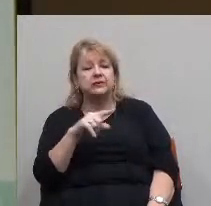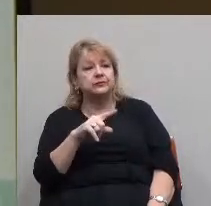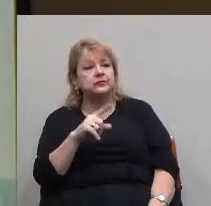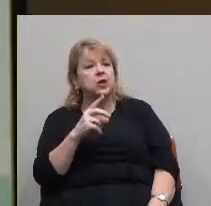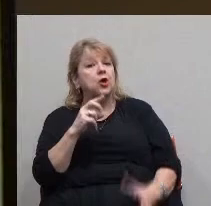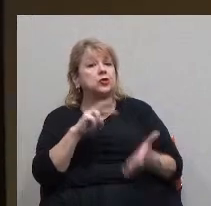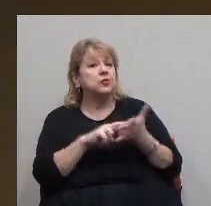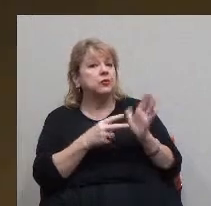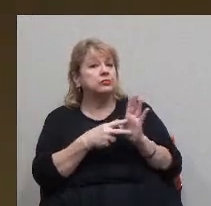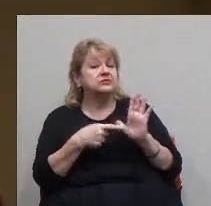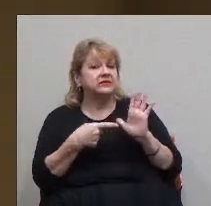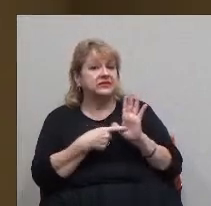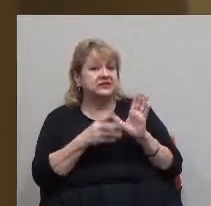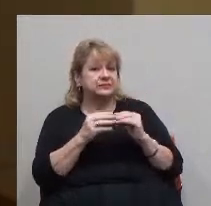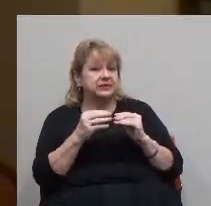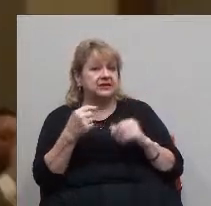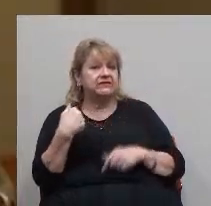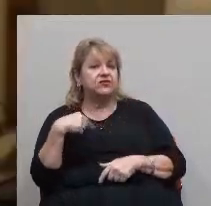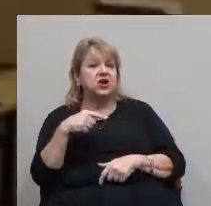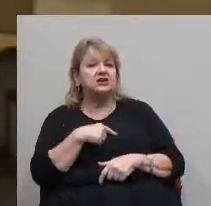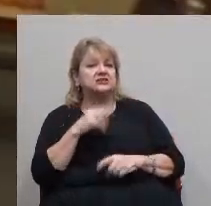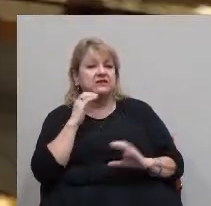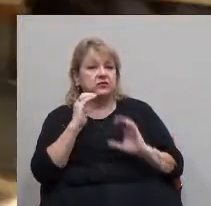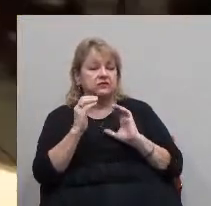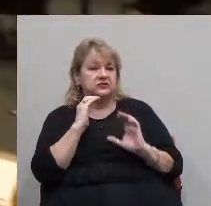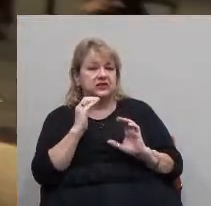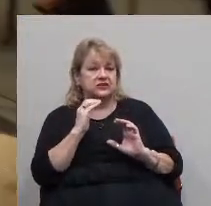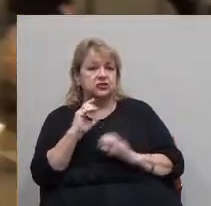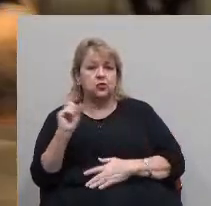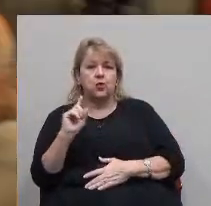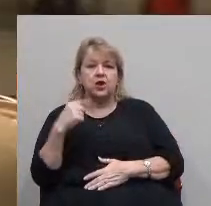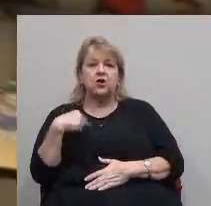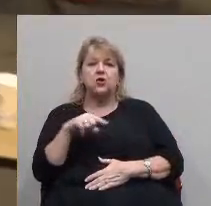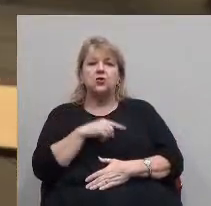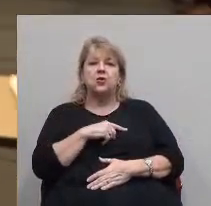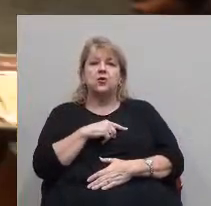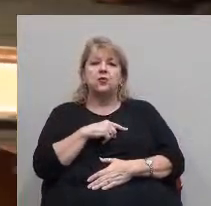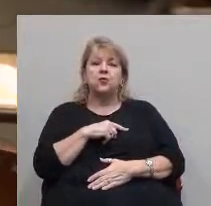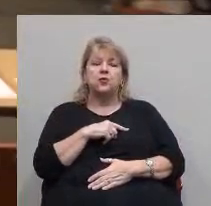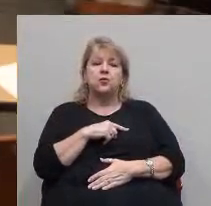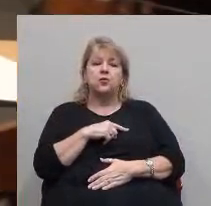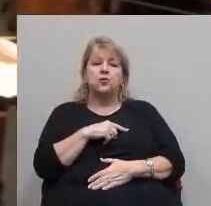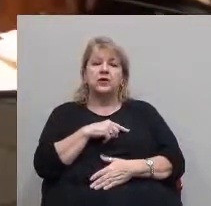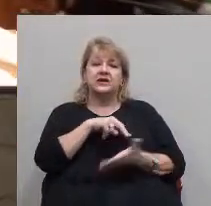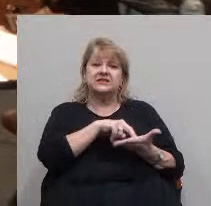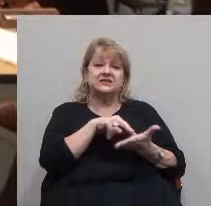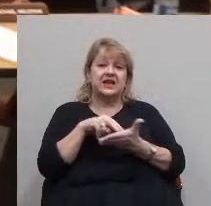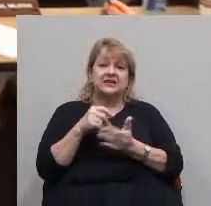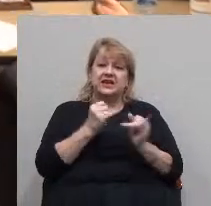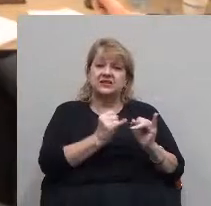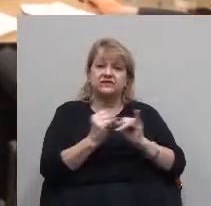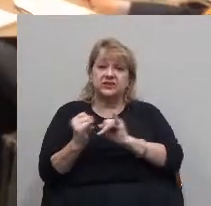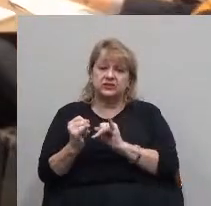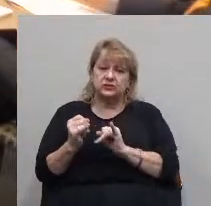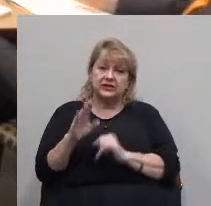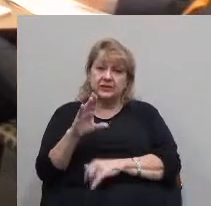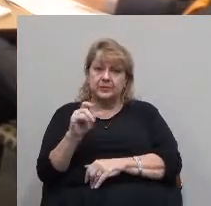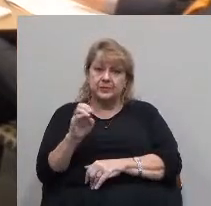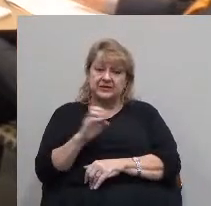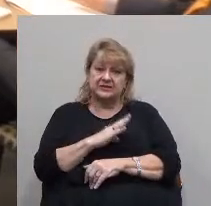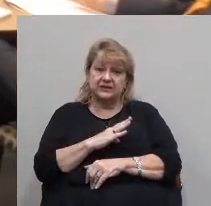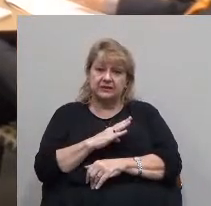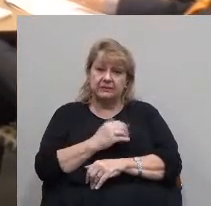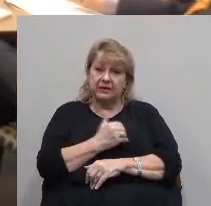this meeting is for us to have conversations about where we stand as individual BESE members to help determine where the board